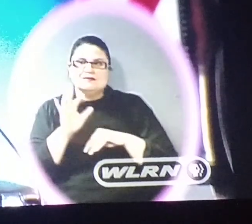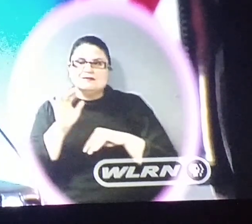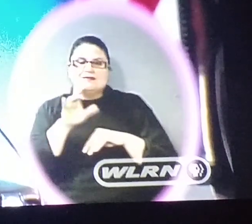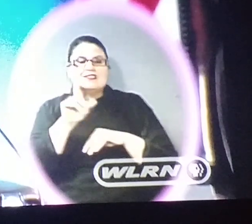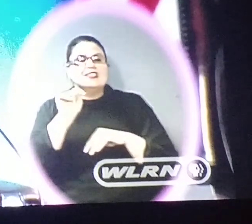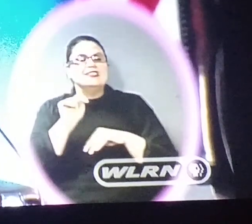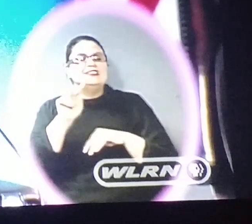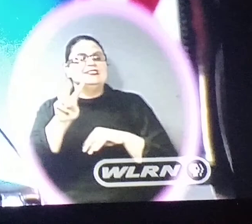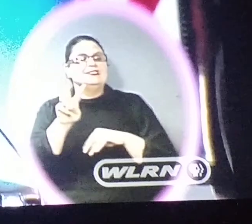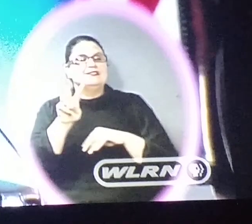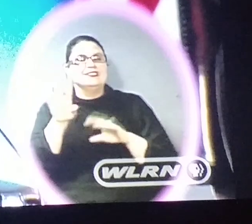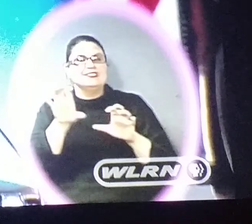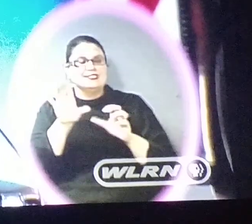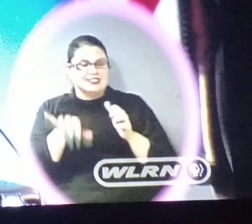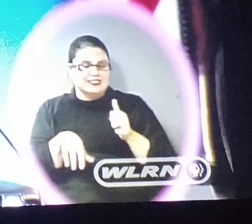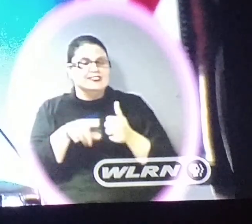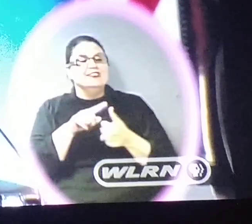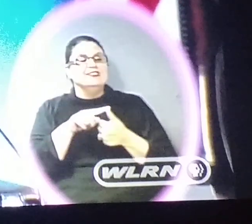TV has done it.